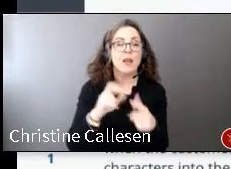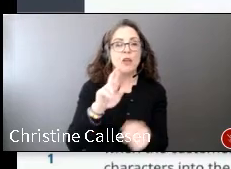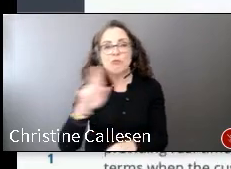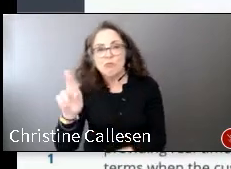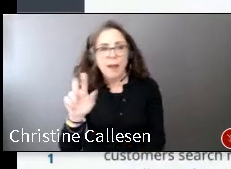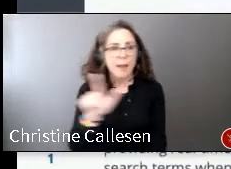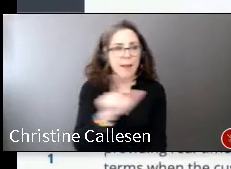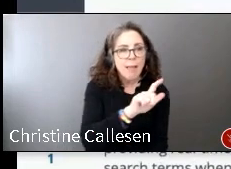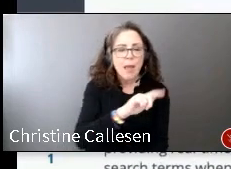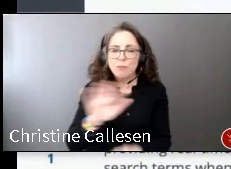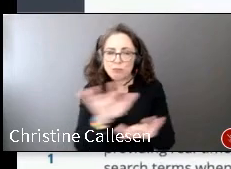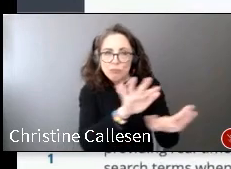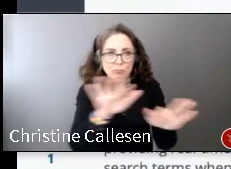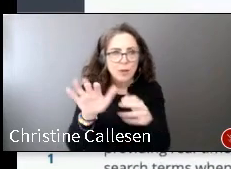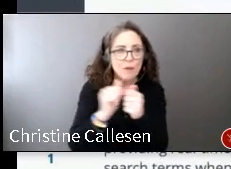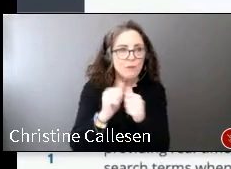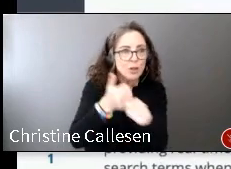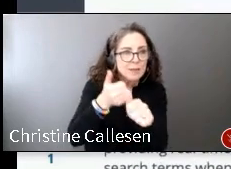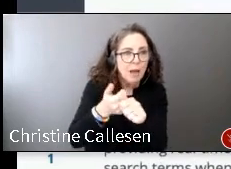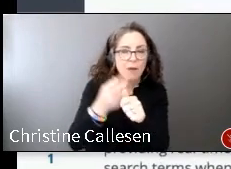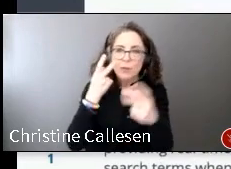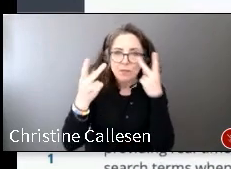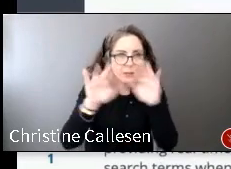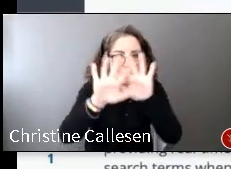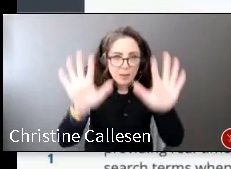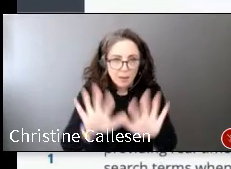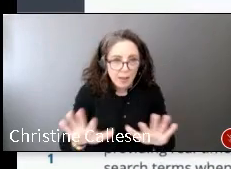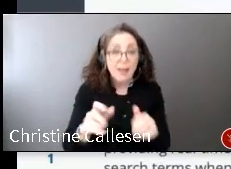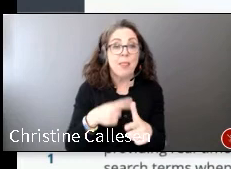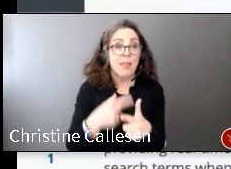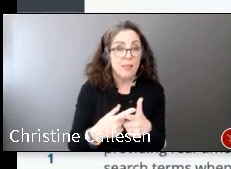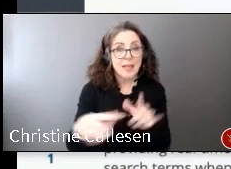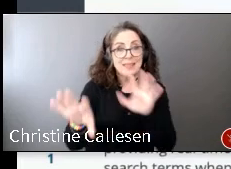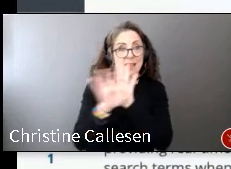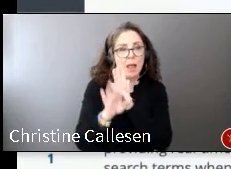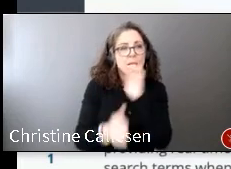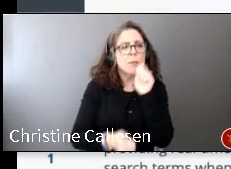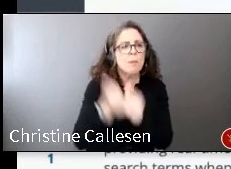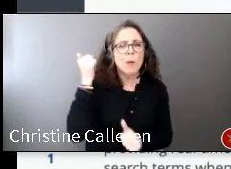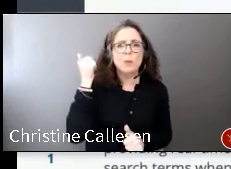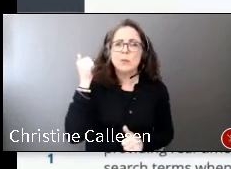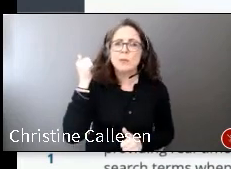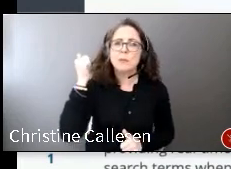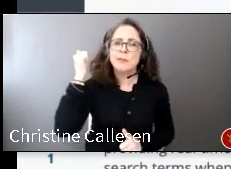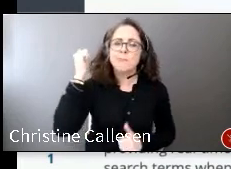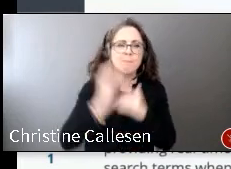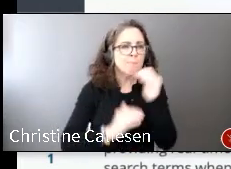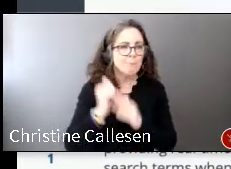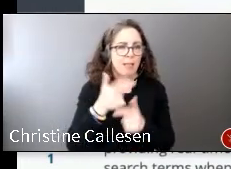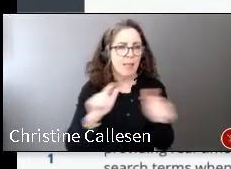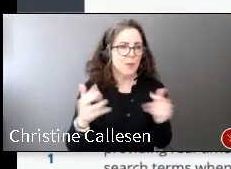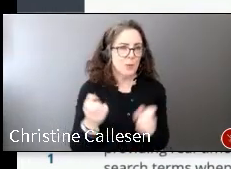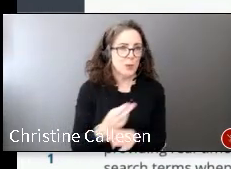for better visibility for yourself. And you could also select the most comfortable language that you want to